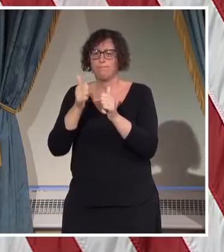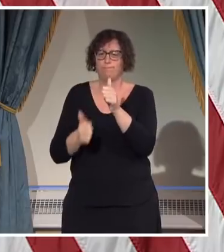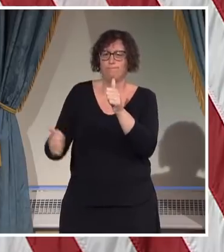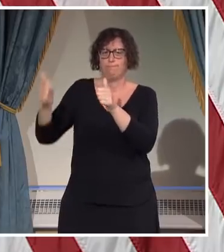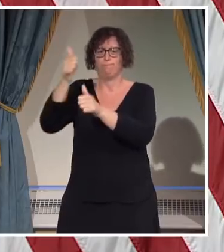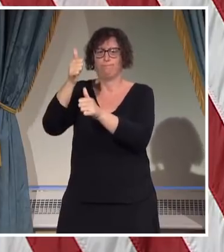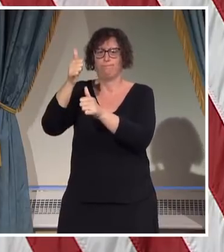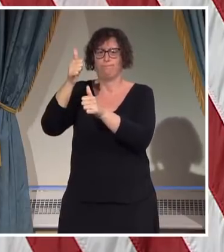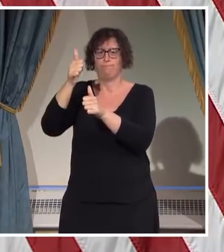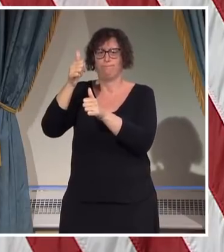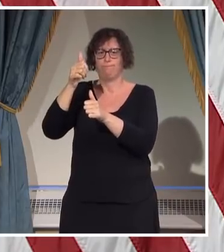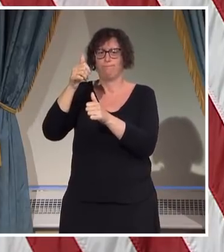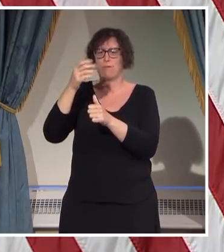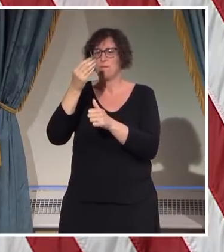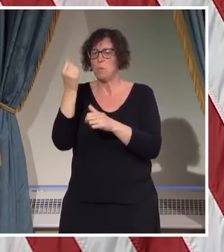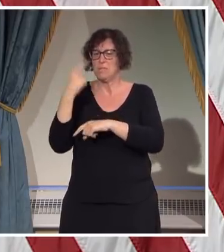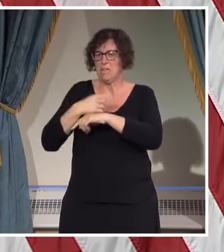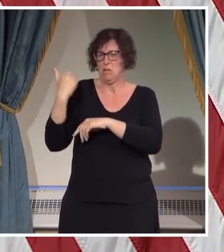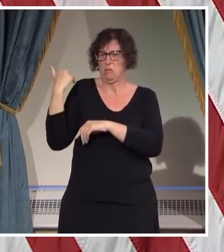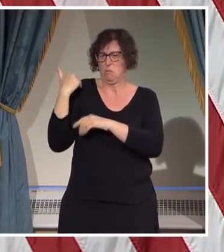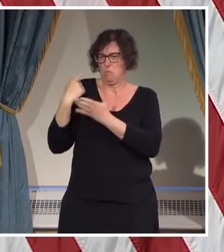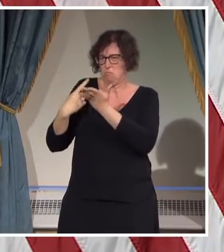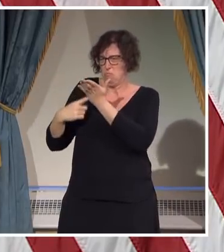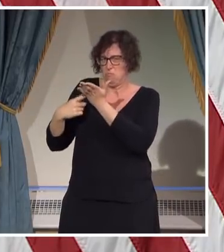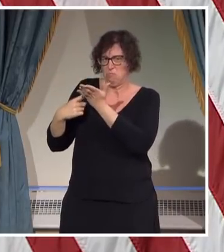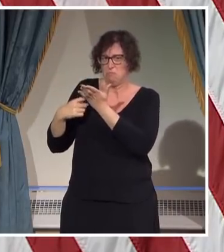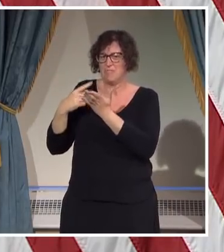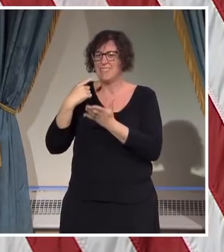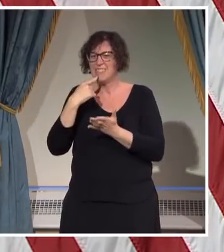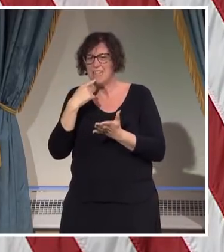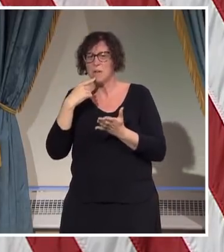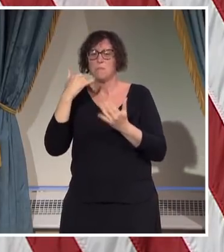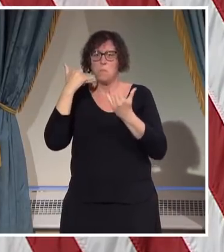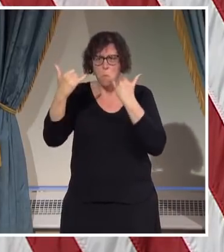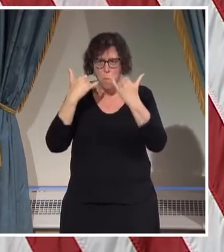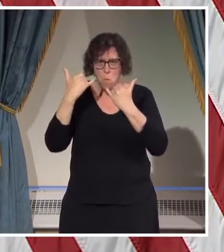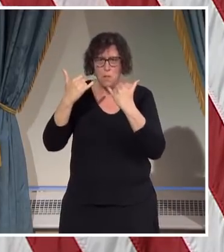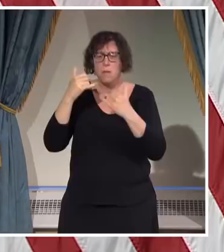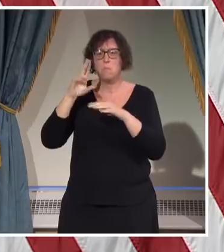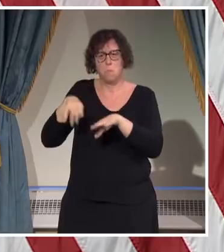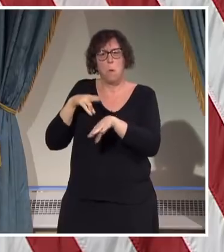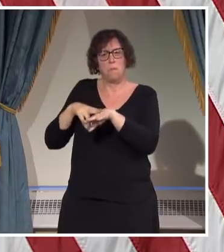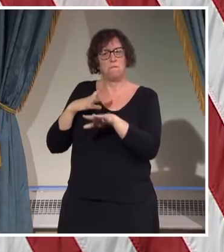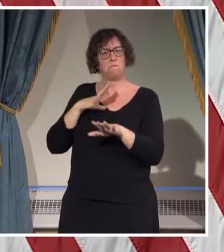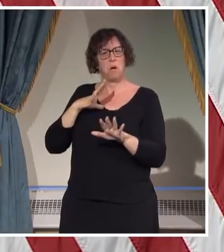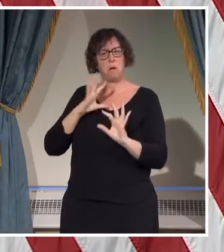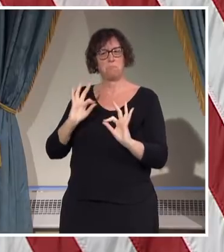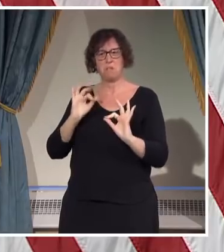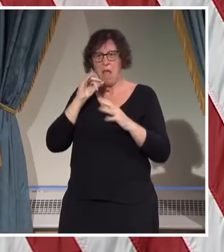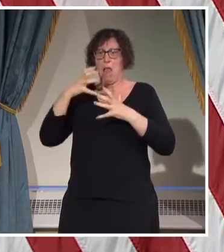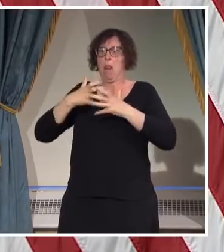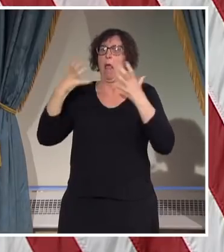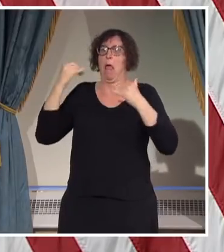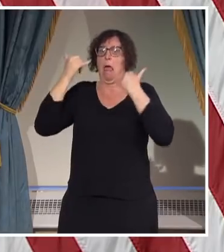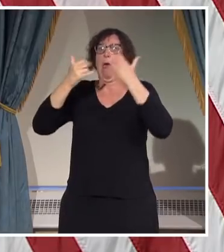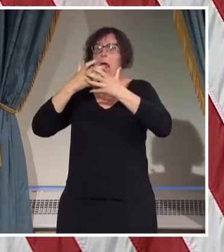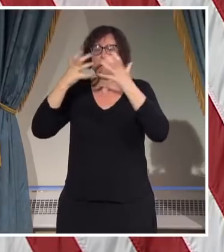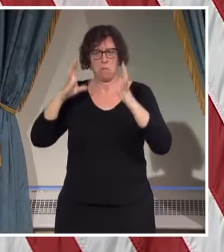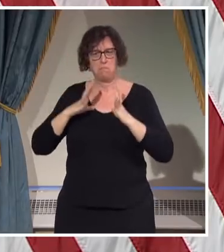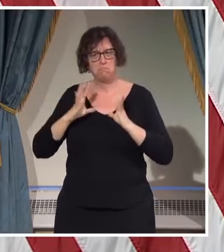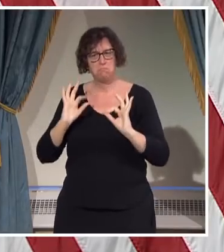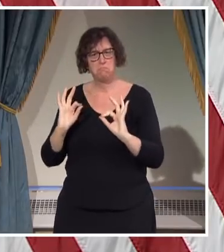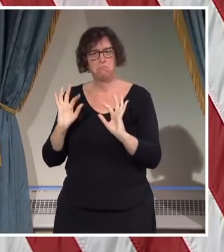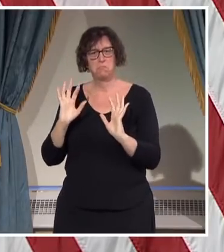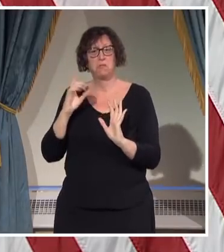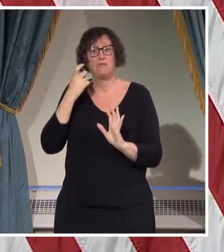fairly steady, fairly normal. We also had that reality with emergency rooms around the city by and large. So we've really seen some movement in recent